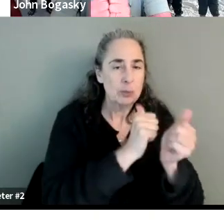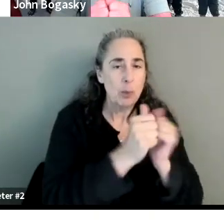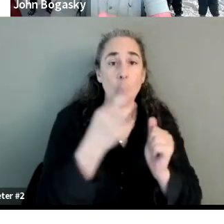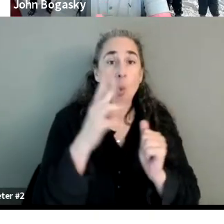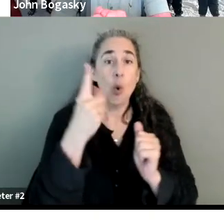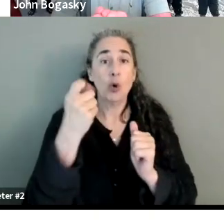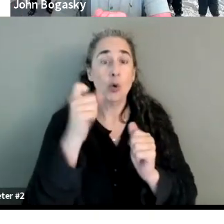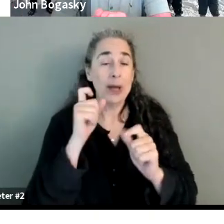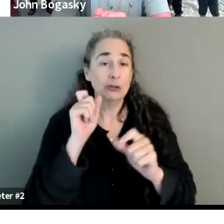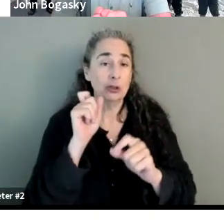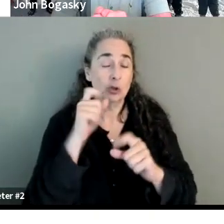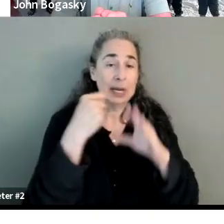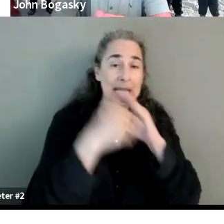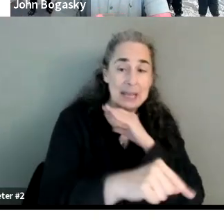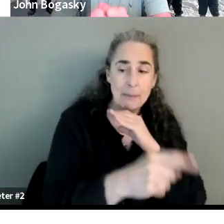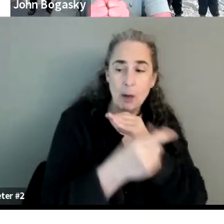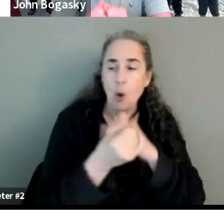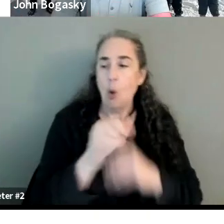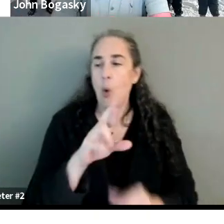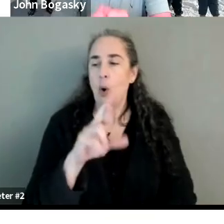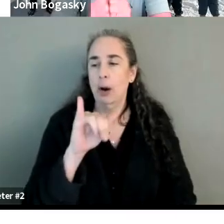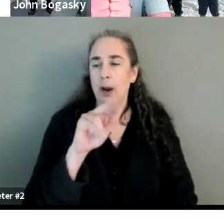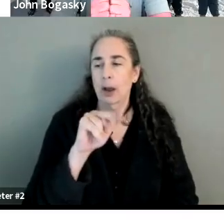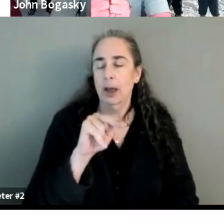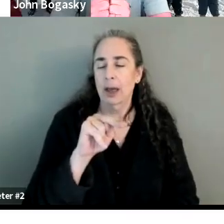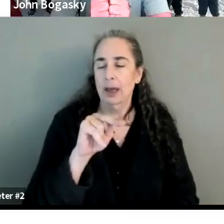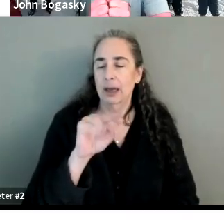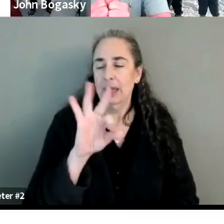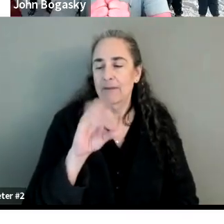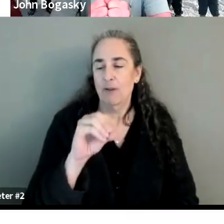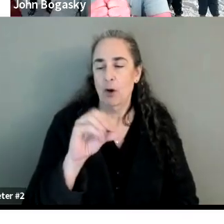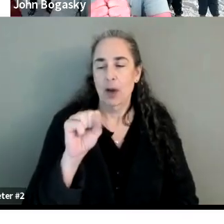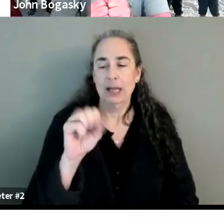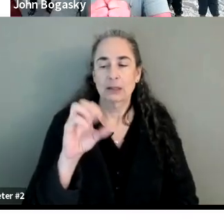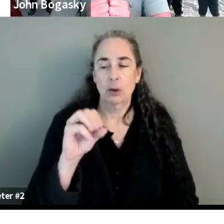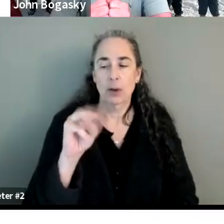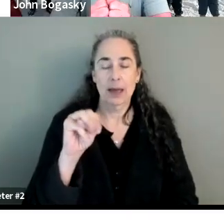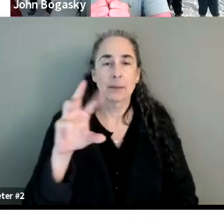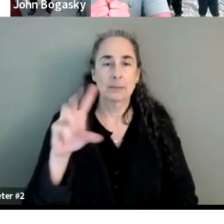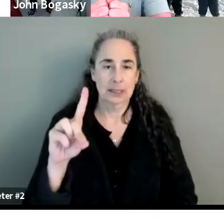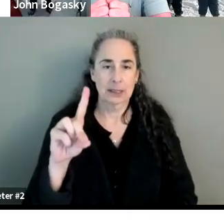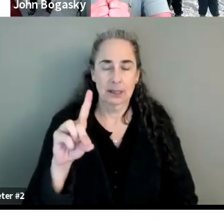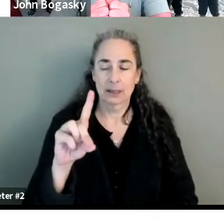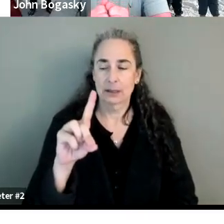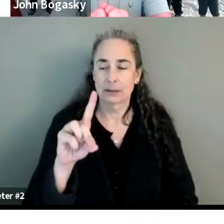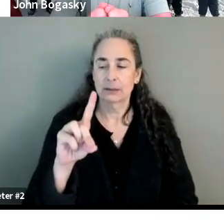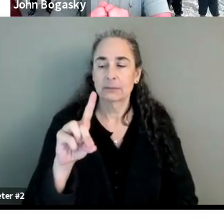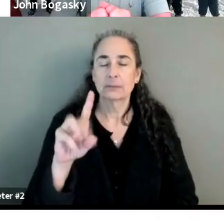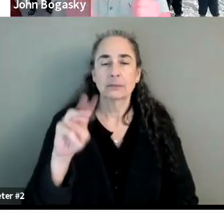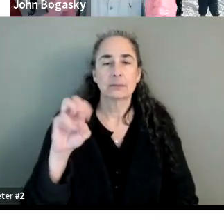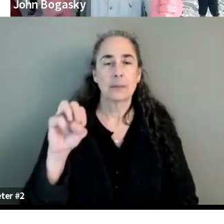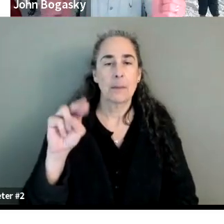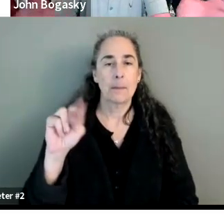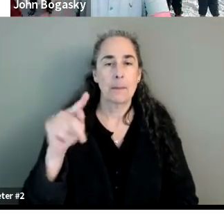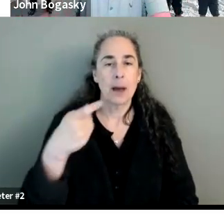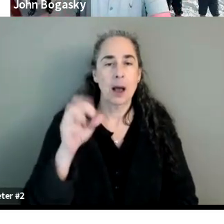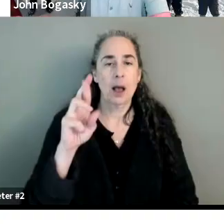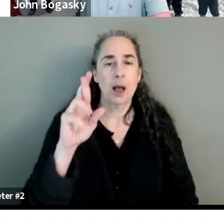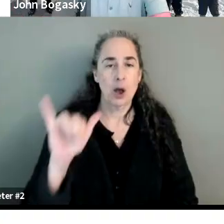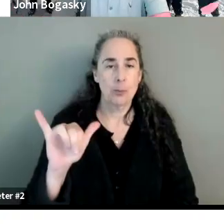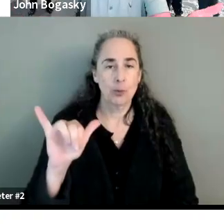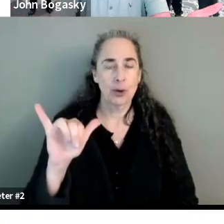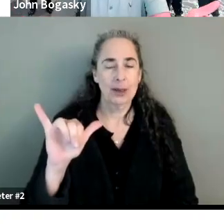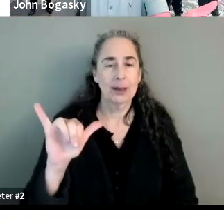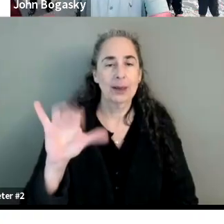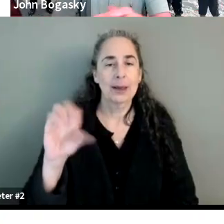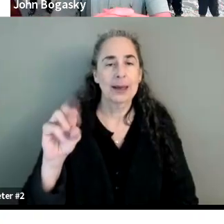to info@somdmontgomery.org, and that will get to the leadership. So thank you.